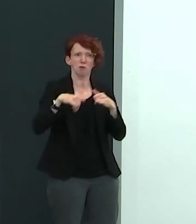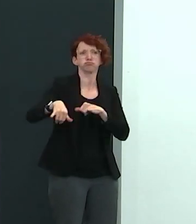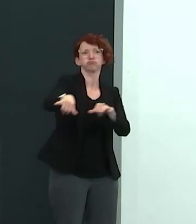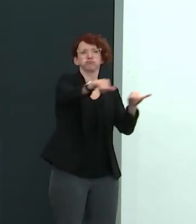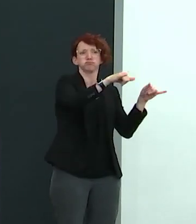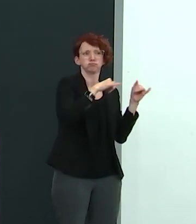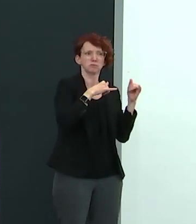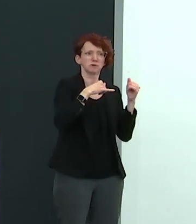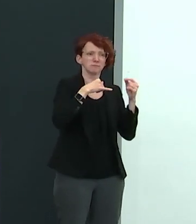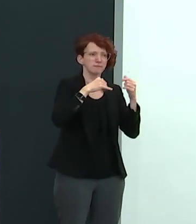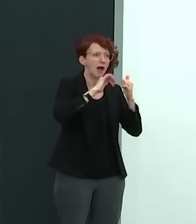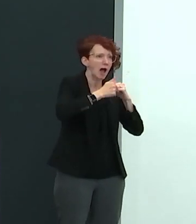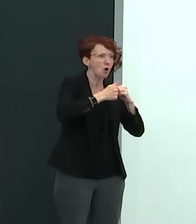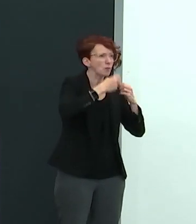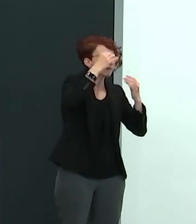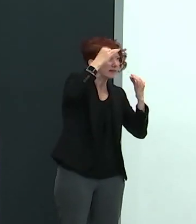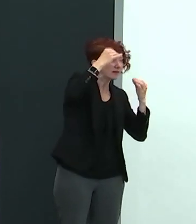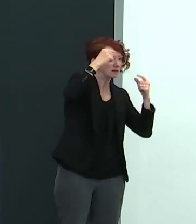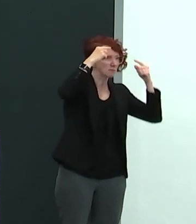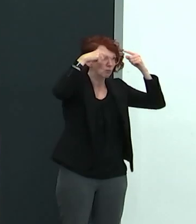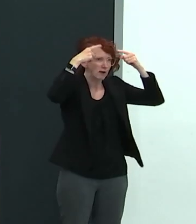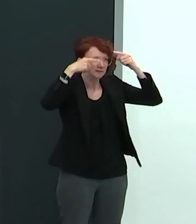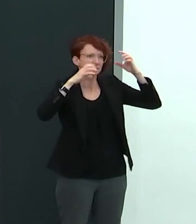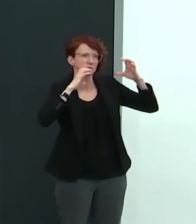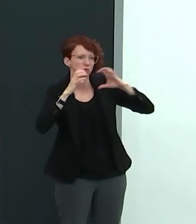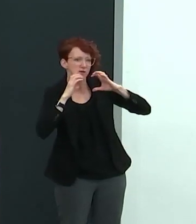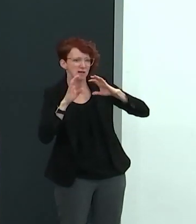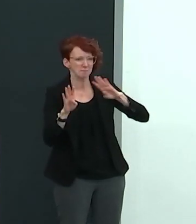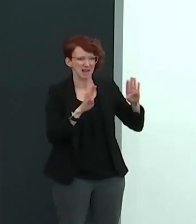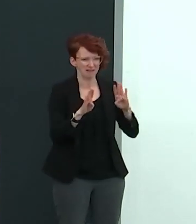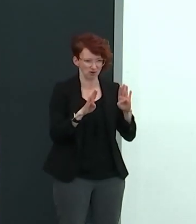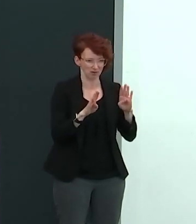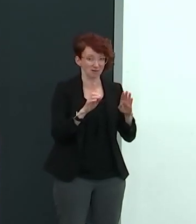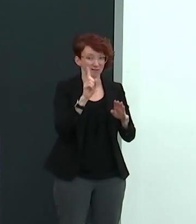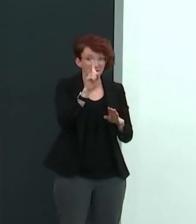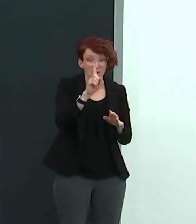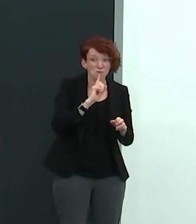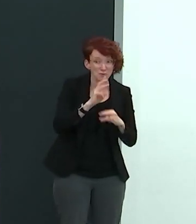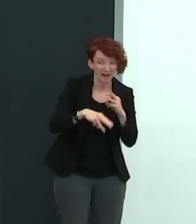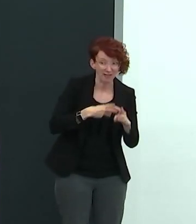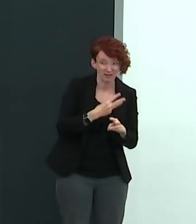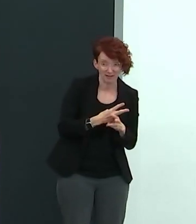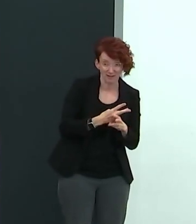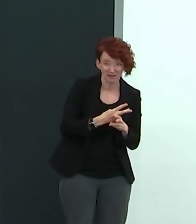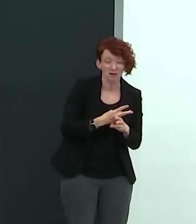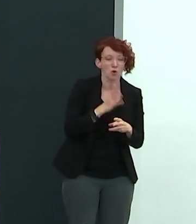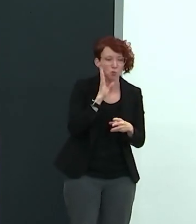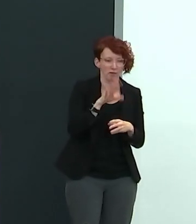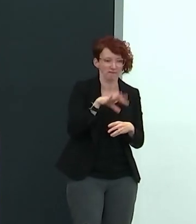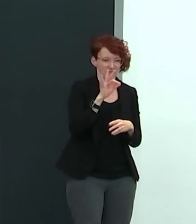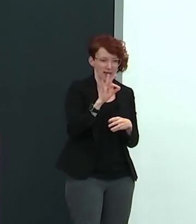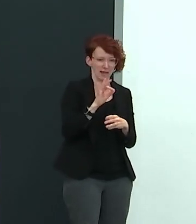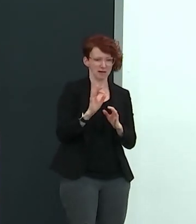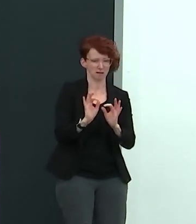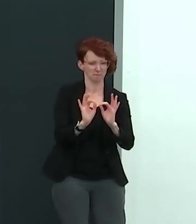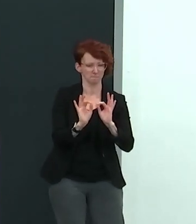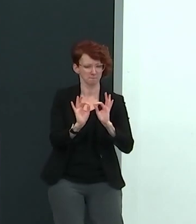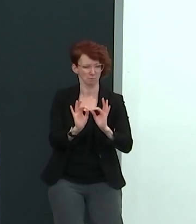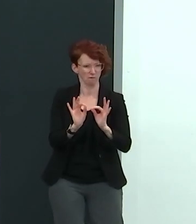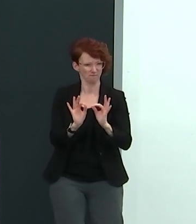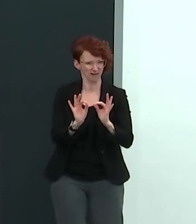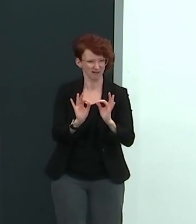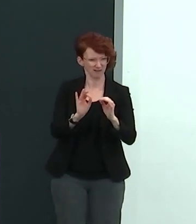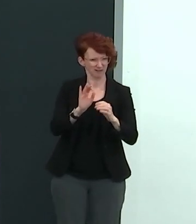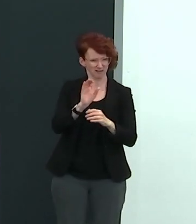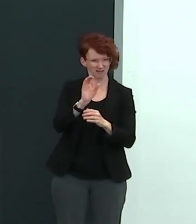and behave. But in reality, the likelihood that you're going to find a perfectly symmetrical snowflake is near